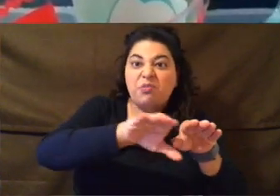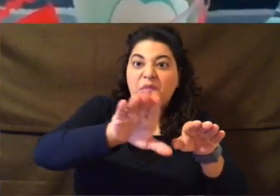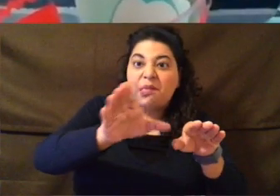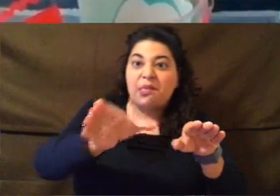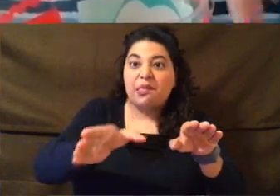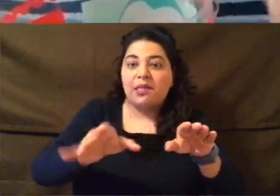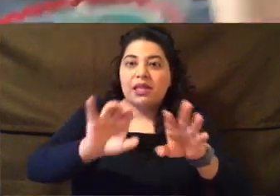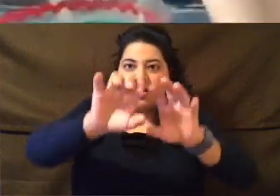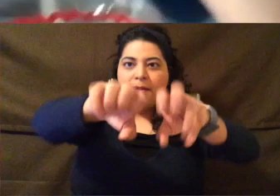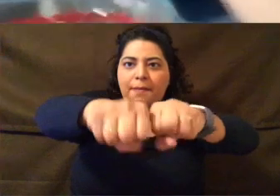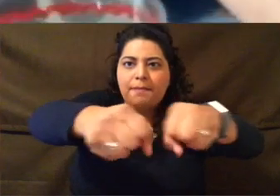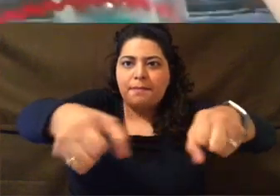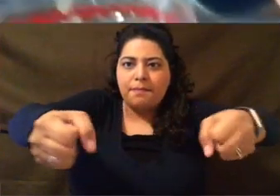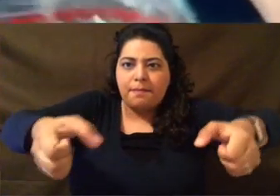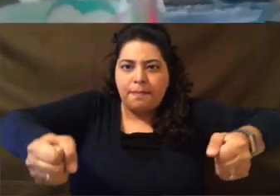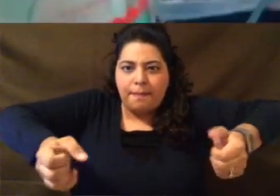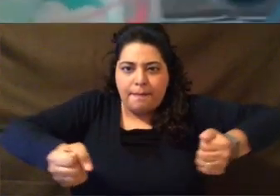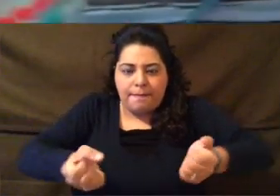gaps.